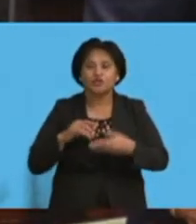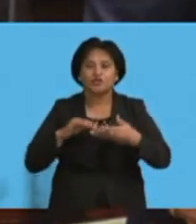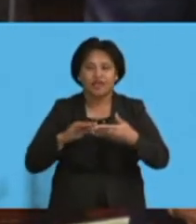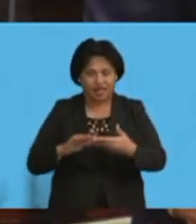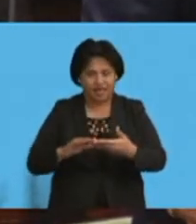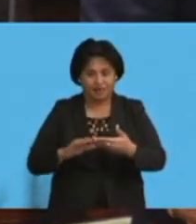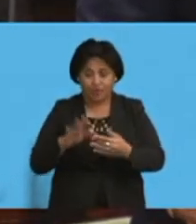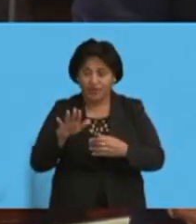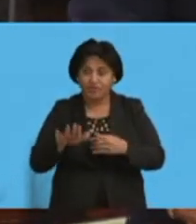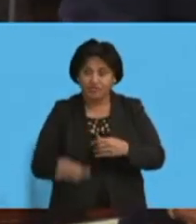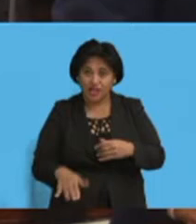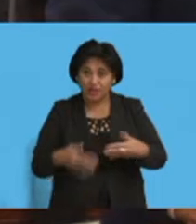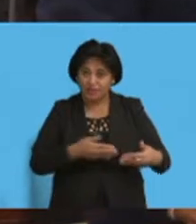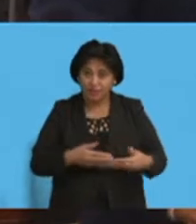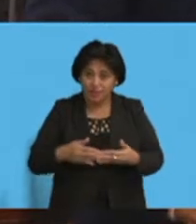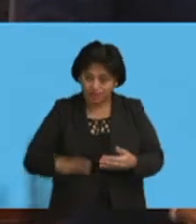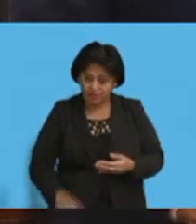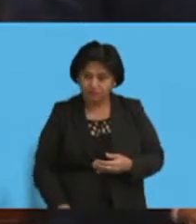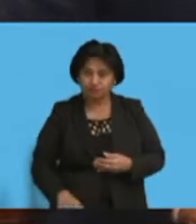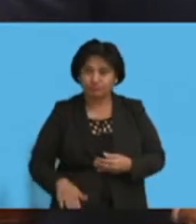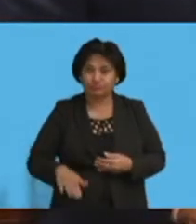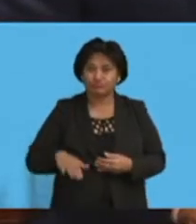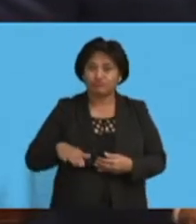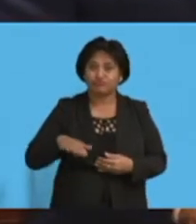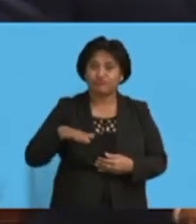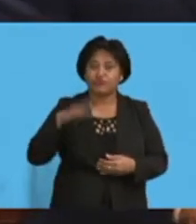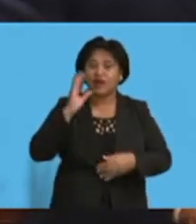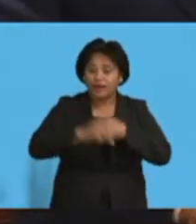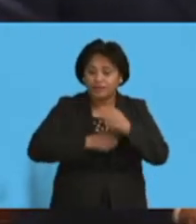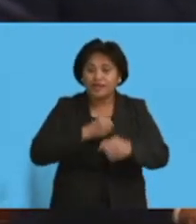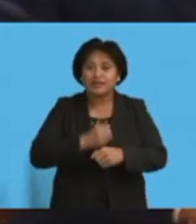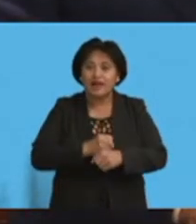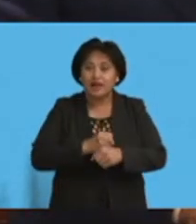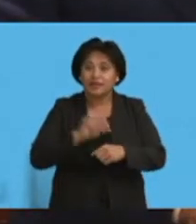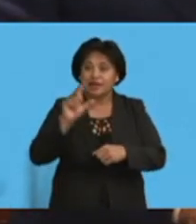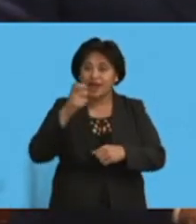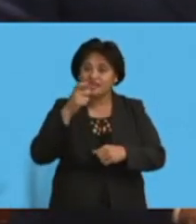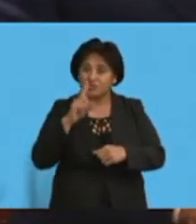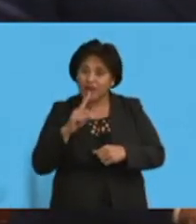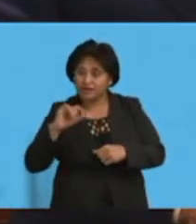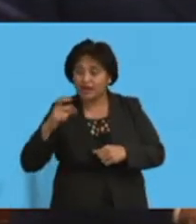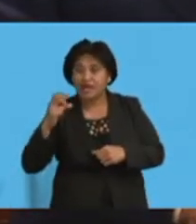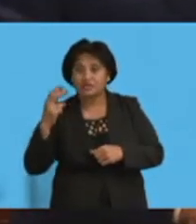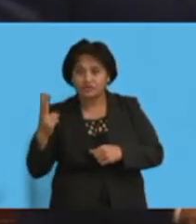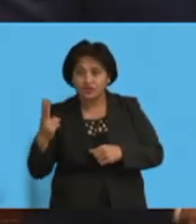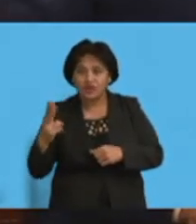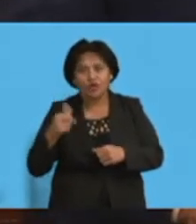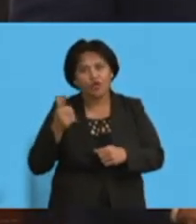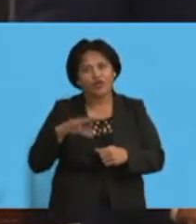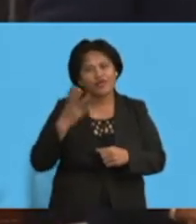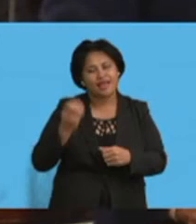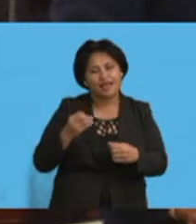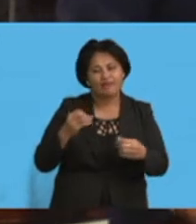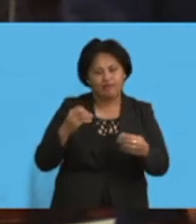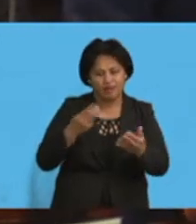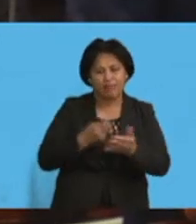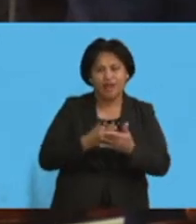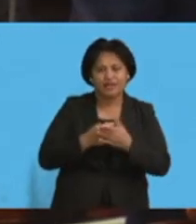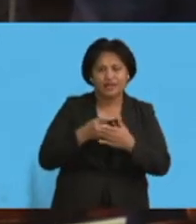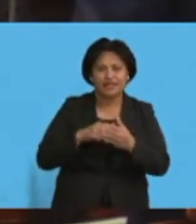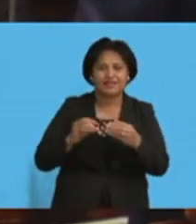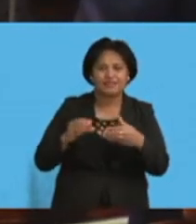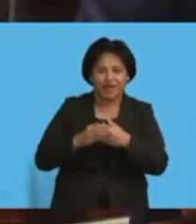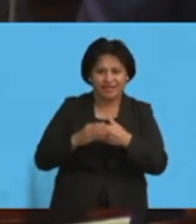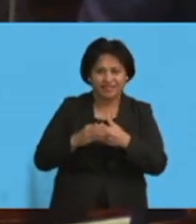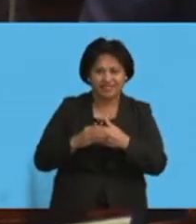1 or Class 1 of primary school. So no child in Fiji, Madam Speaker, will be starting life without a financial foundation.